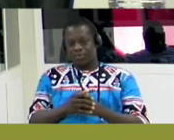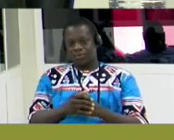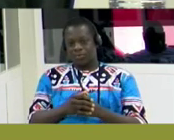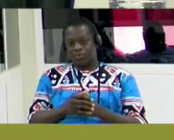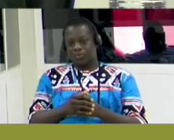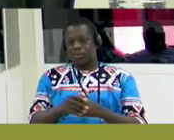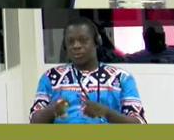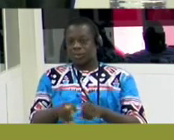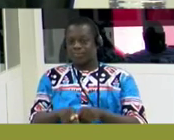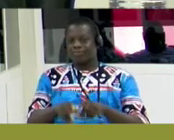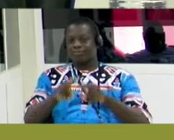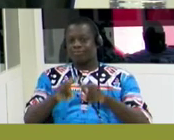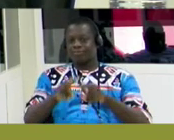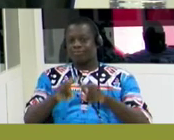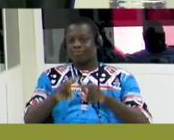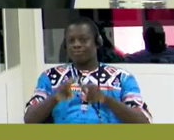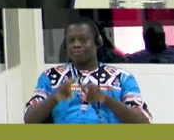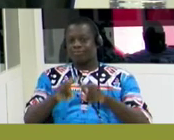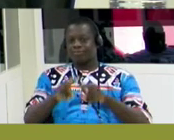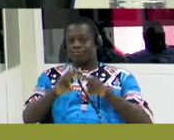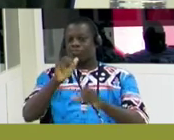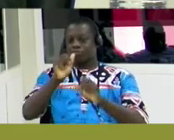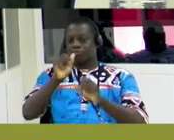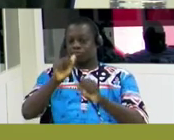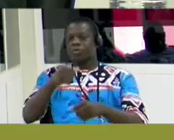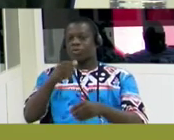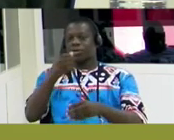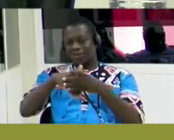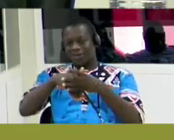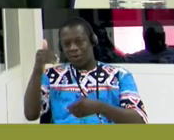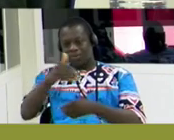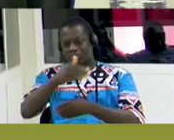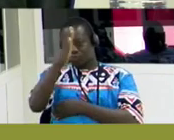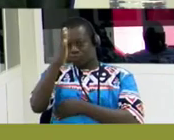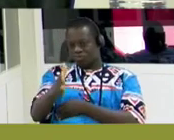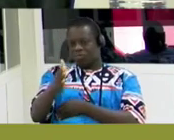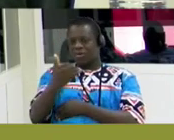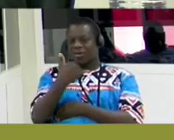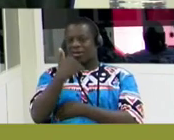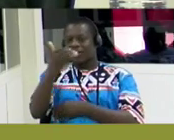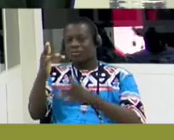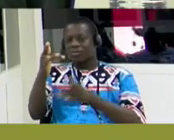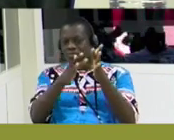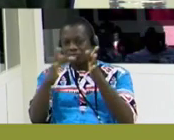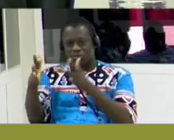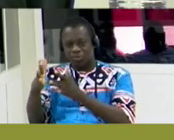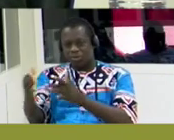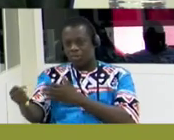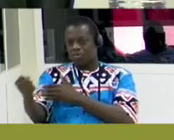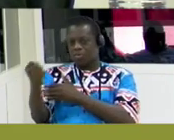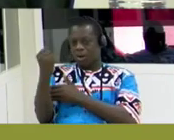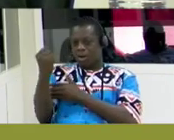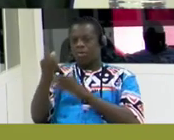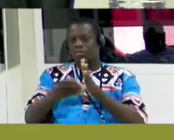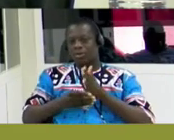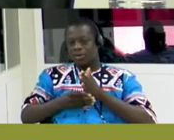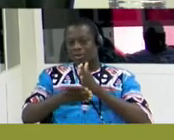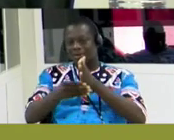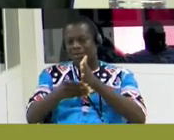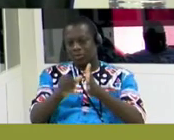as we seek to bring out the truth. We ask your Holy Spirit power will lead us to that